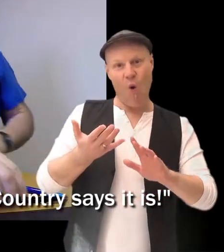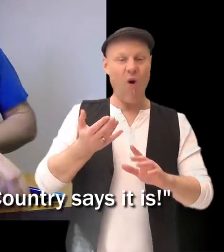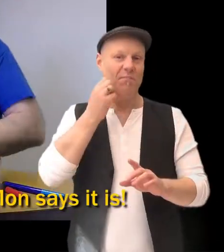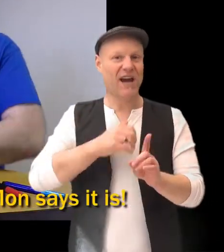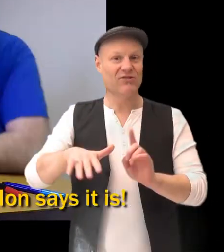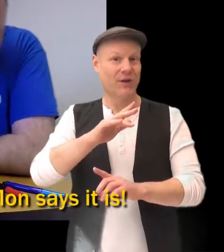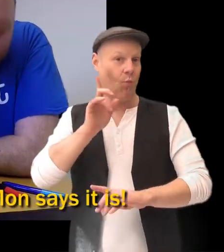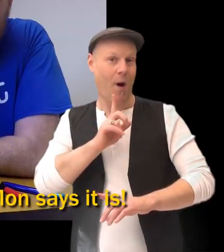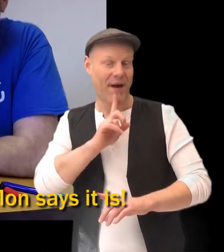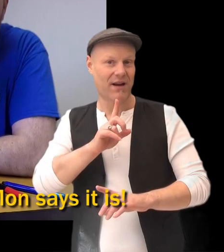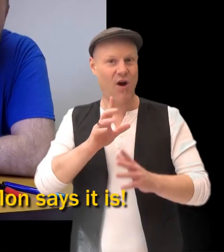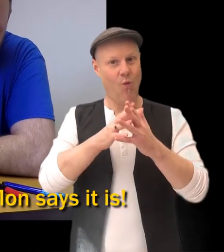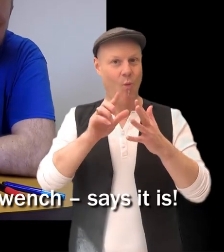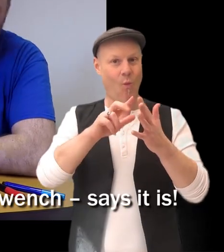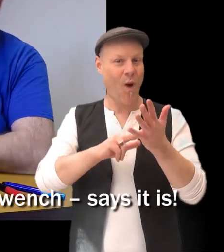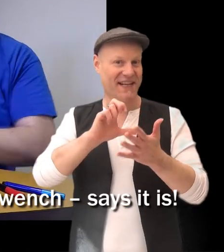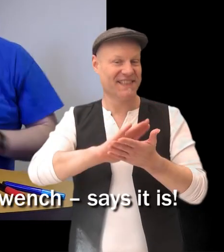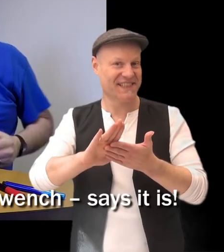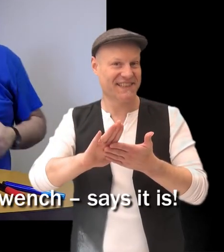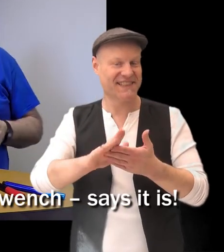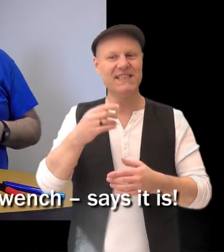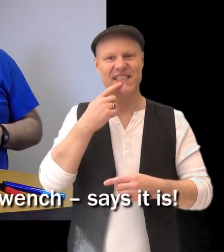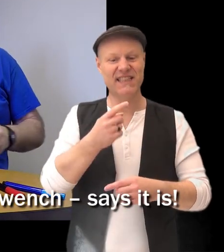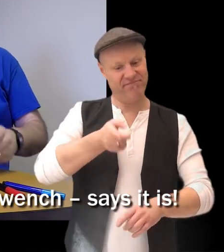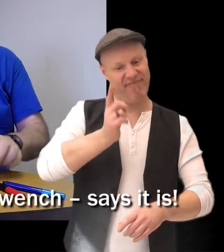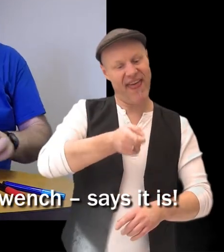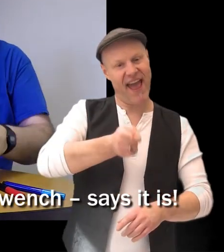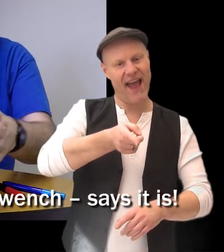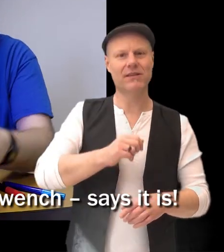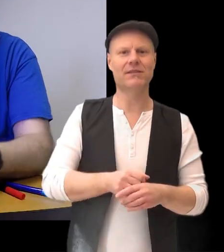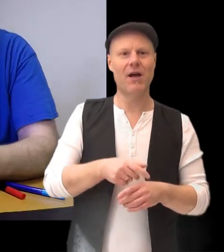Wherever a man from the Black Country says it is. Where the Black Country man says it is. Where the Black Country man or wench says it is.